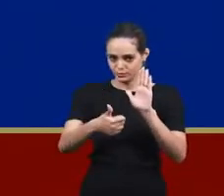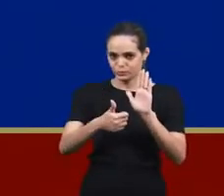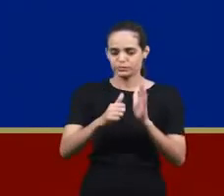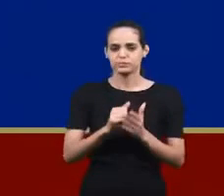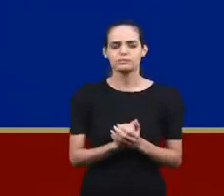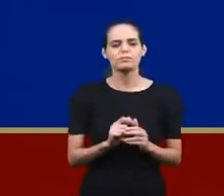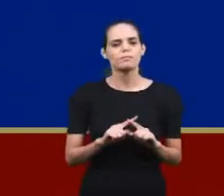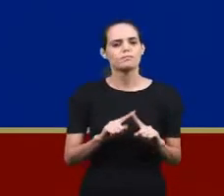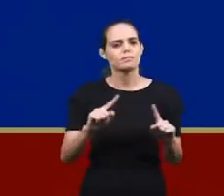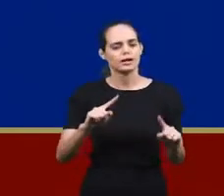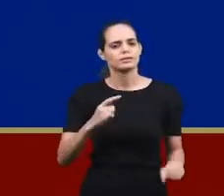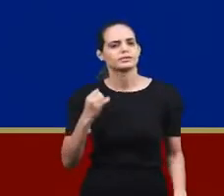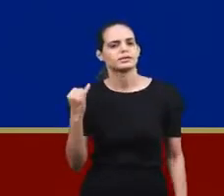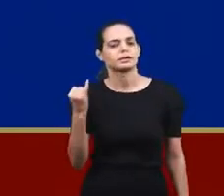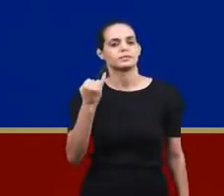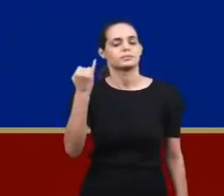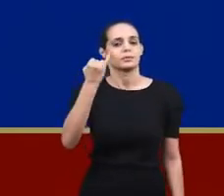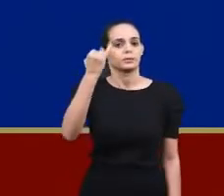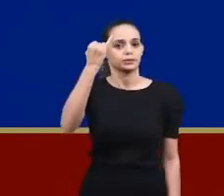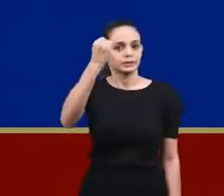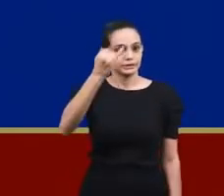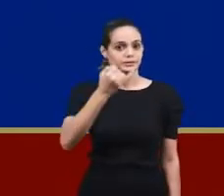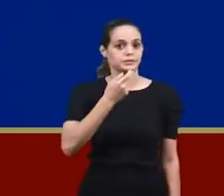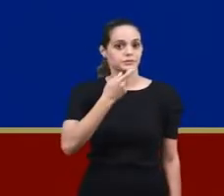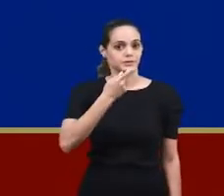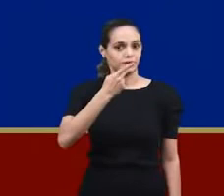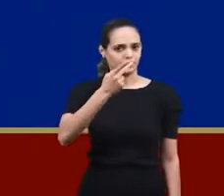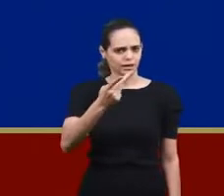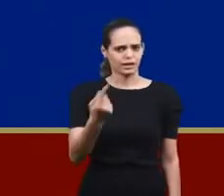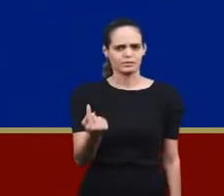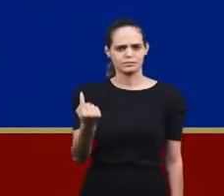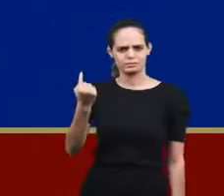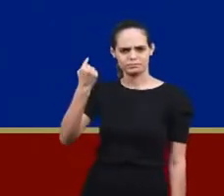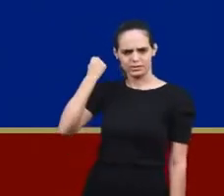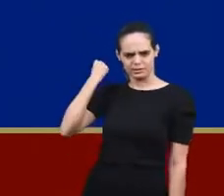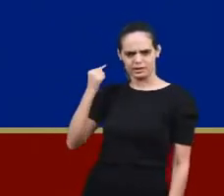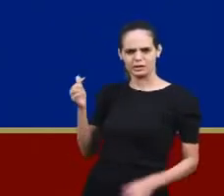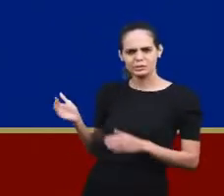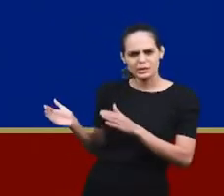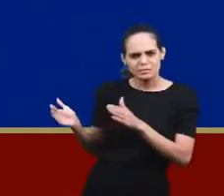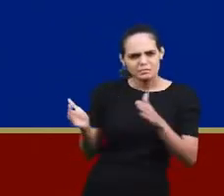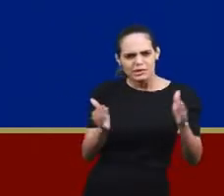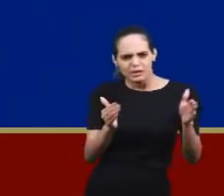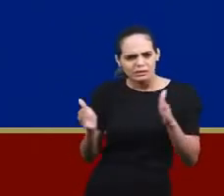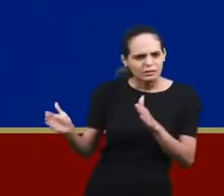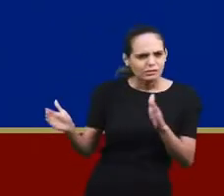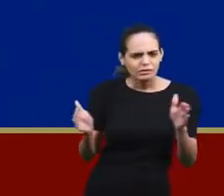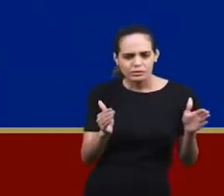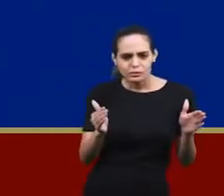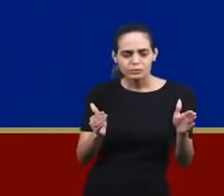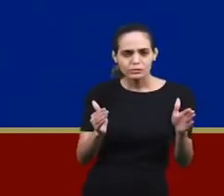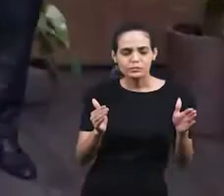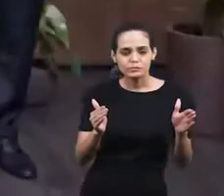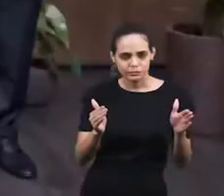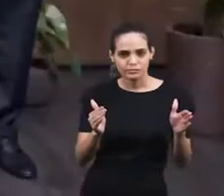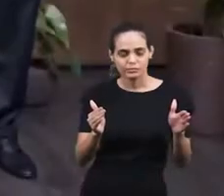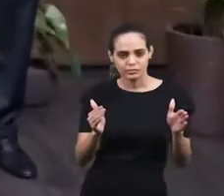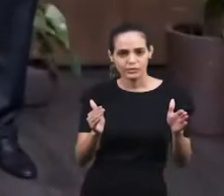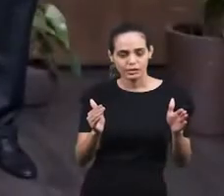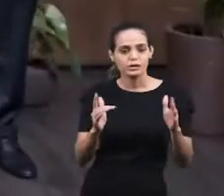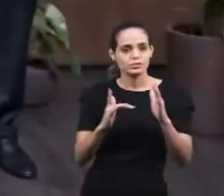verse 21. But it's important for us to point out that at the time,